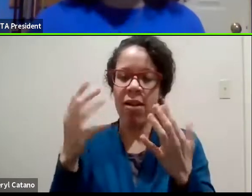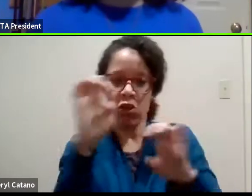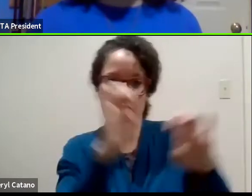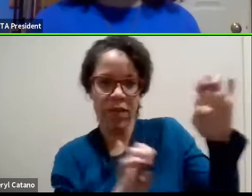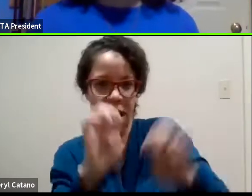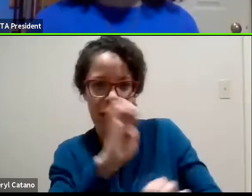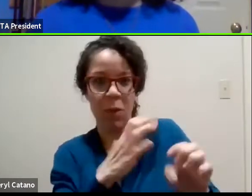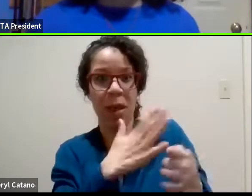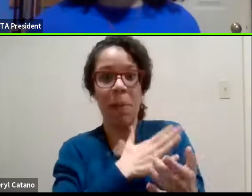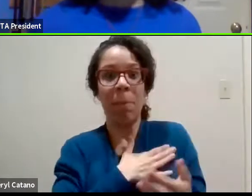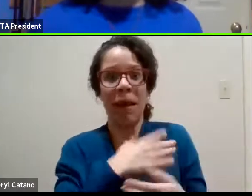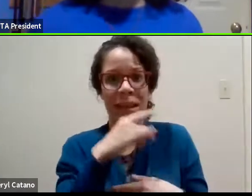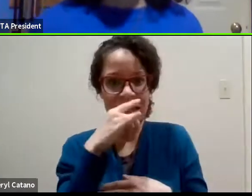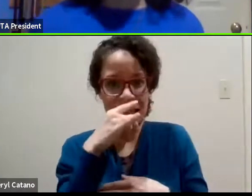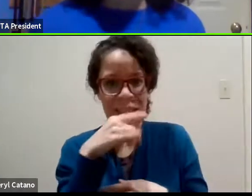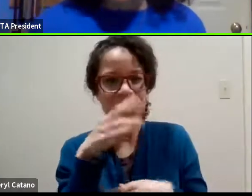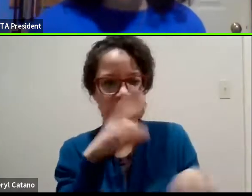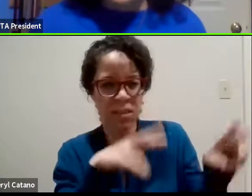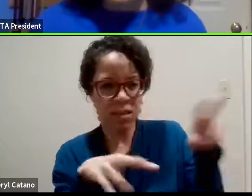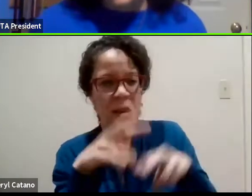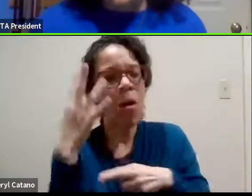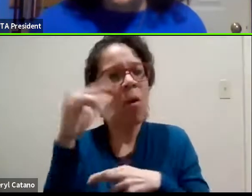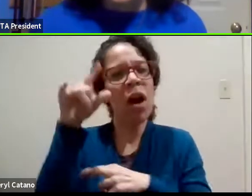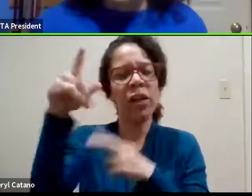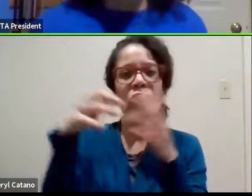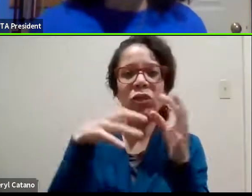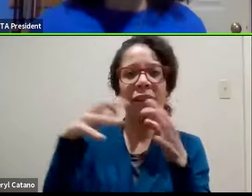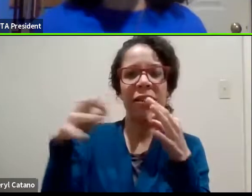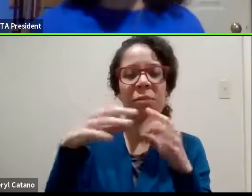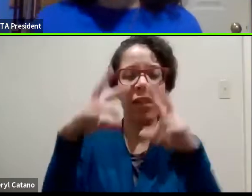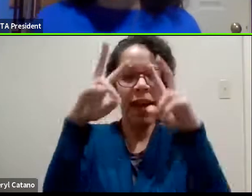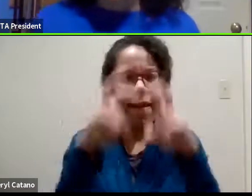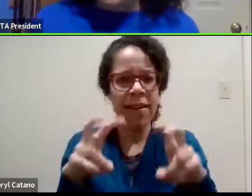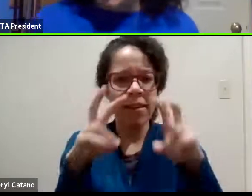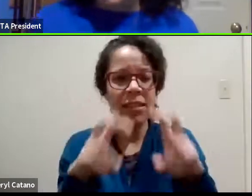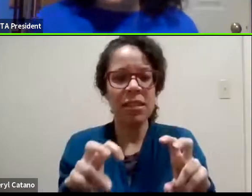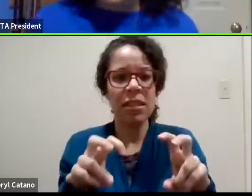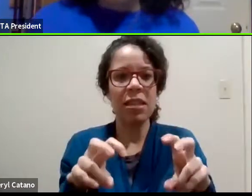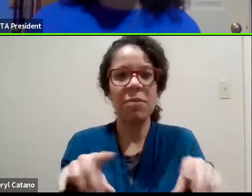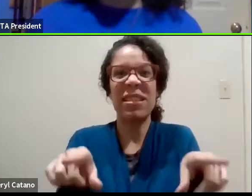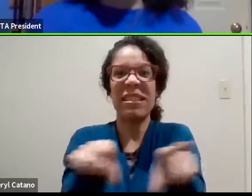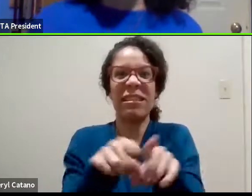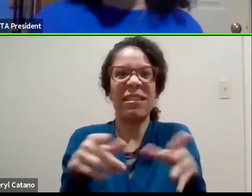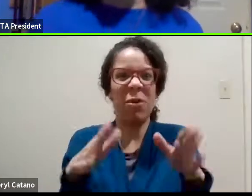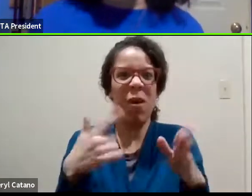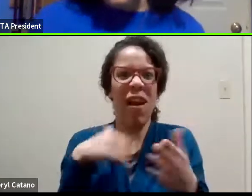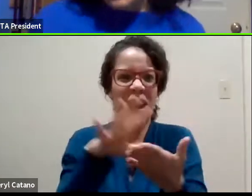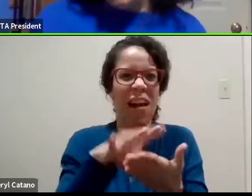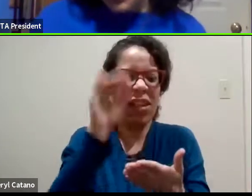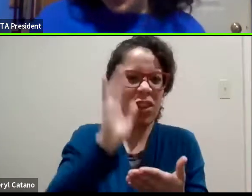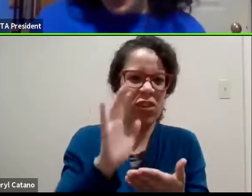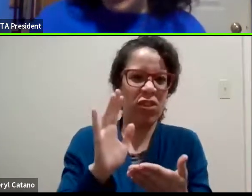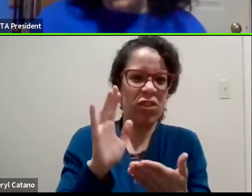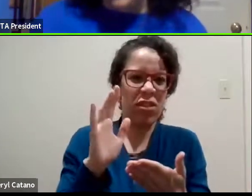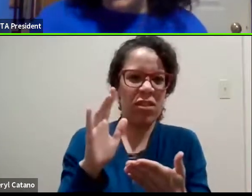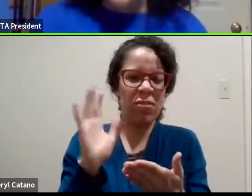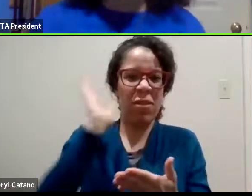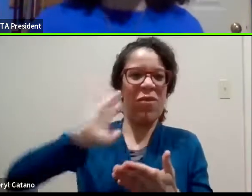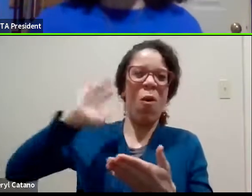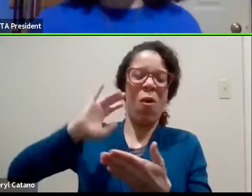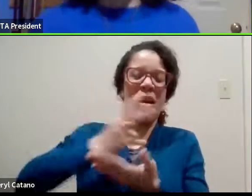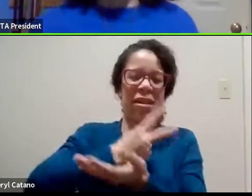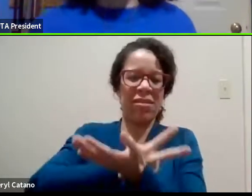kids. Um, because she explained assessments in the same way that I learned about it in a learning disabilities graduate